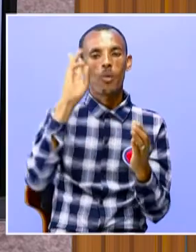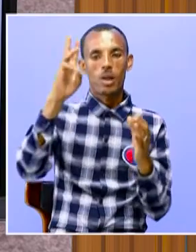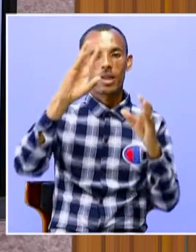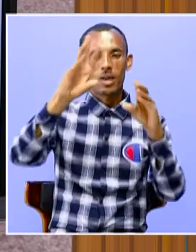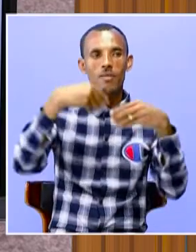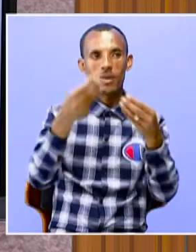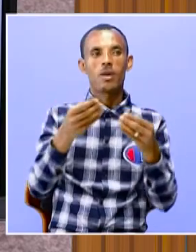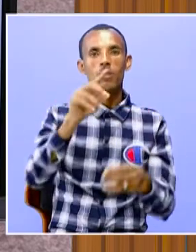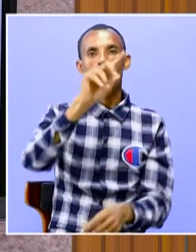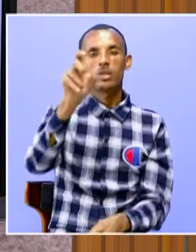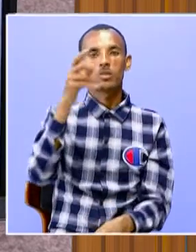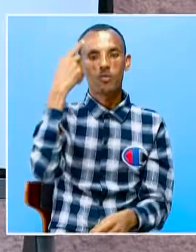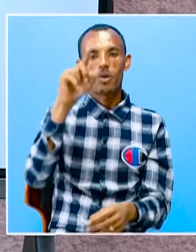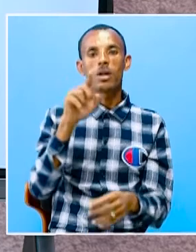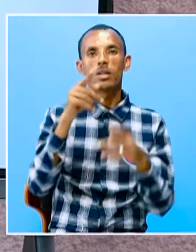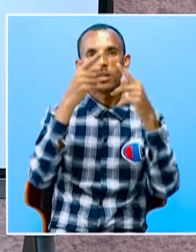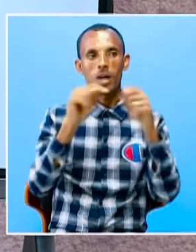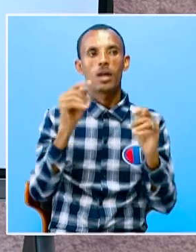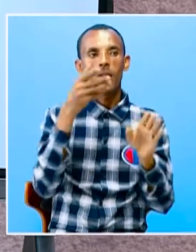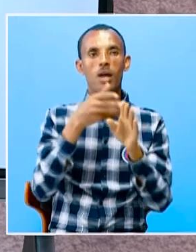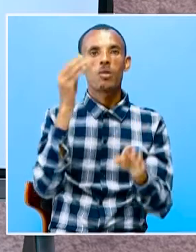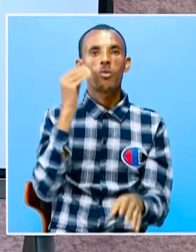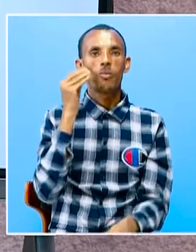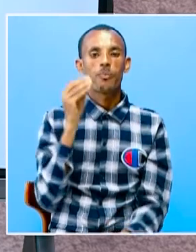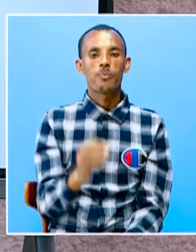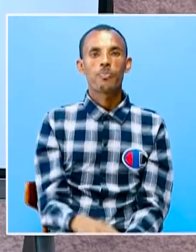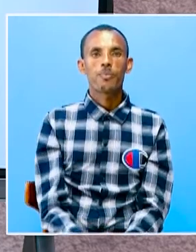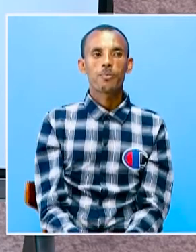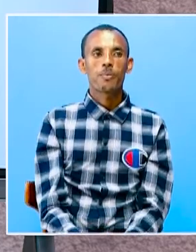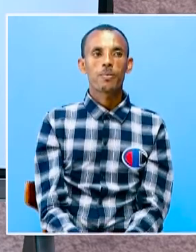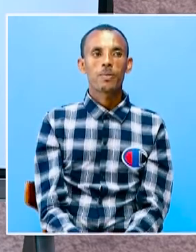you questions for you to try it at home.